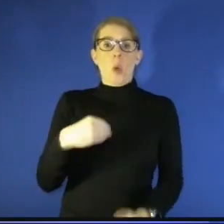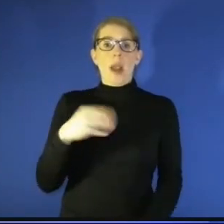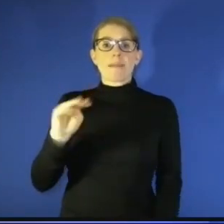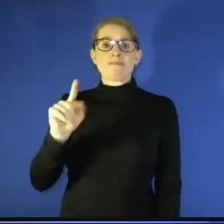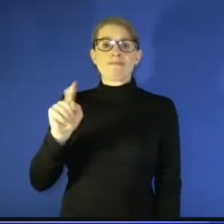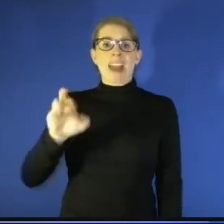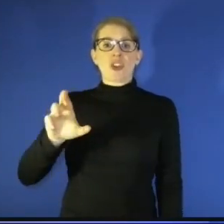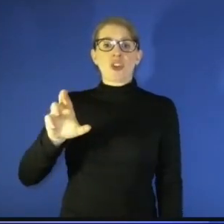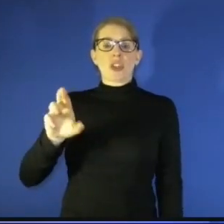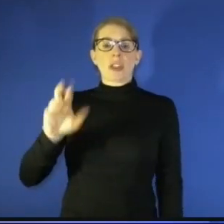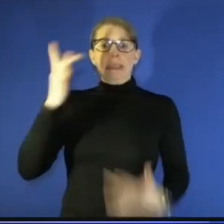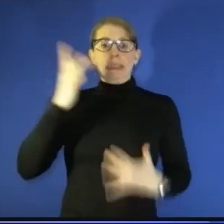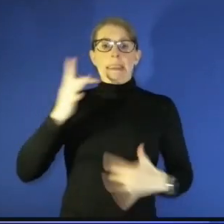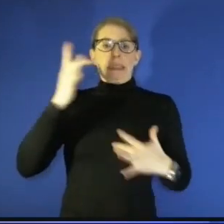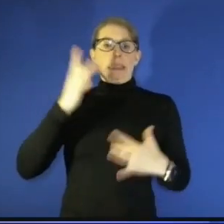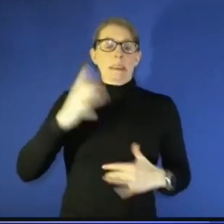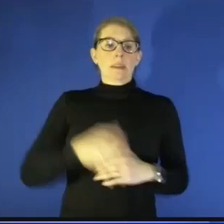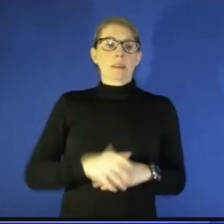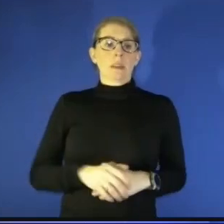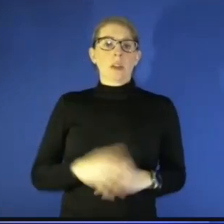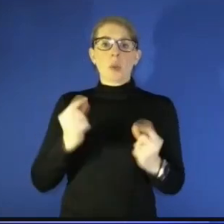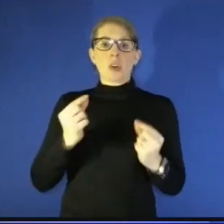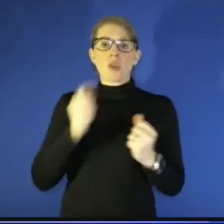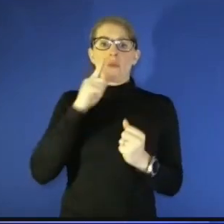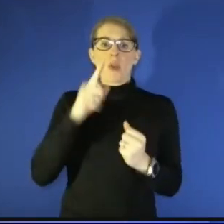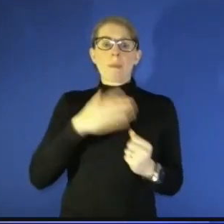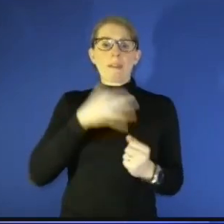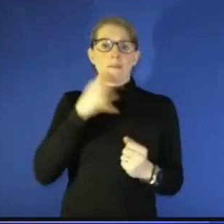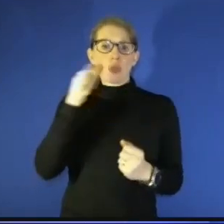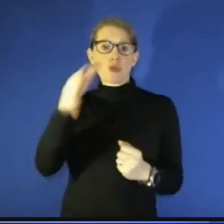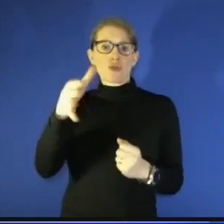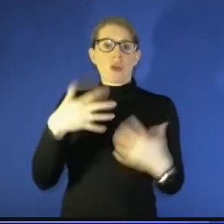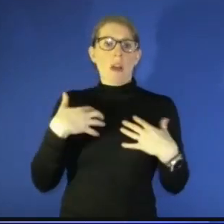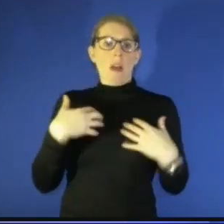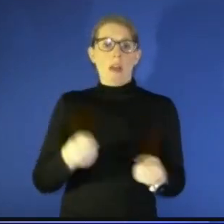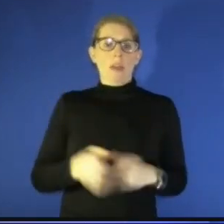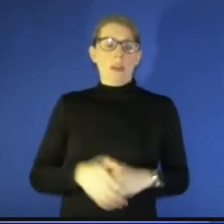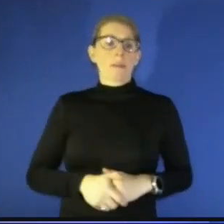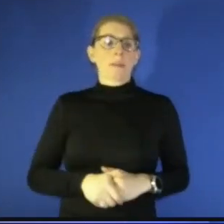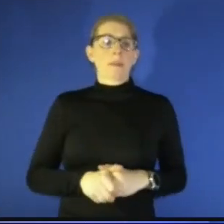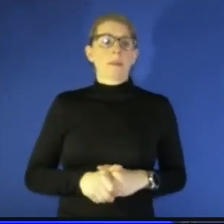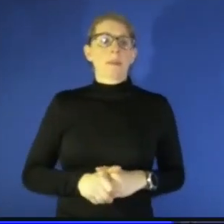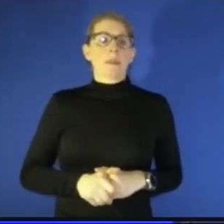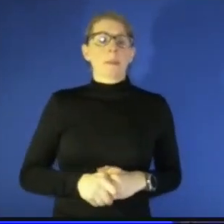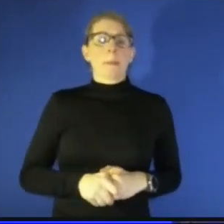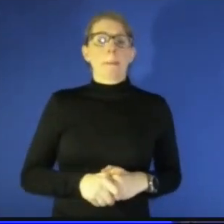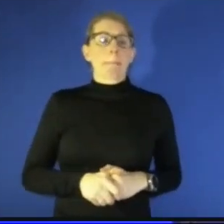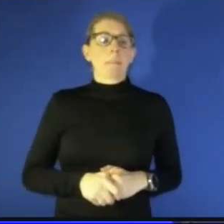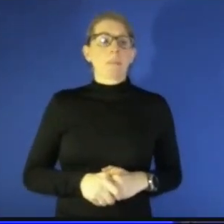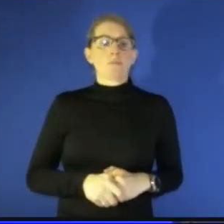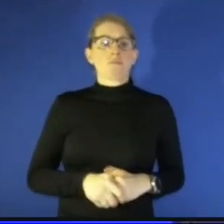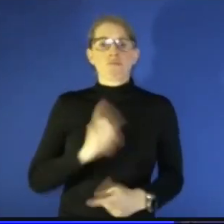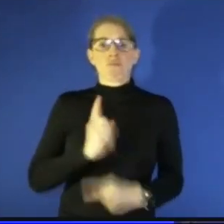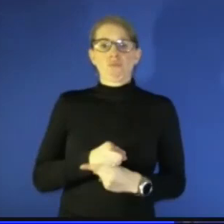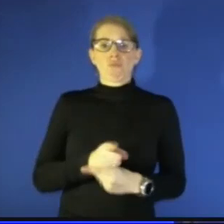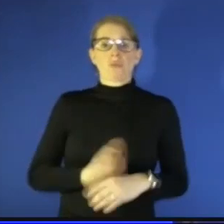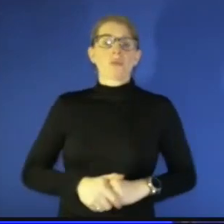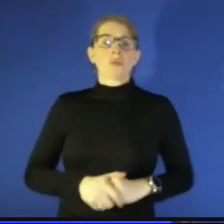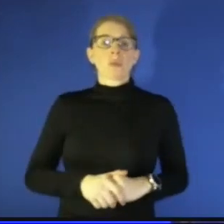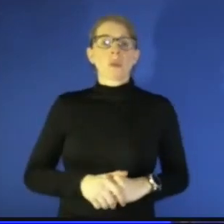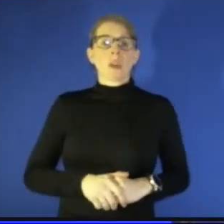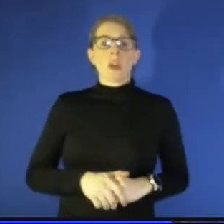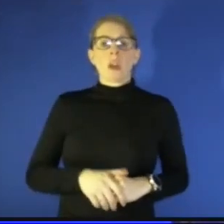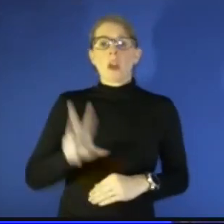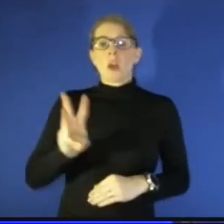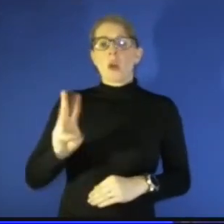do for my future health? And what is white matter disease? That's another question. Right. White matter disease is